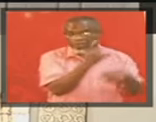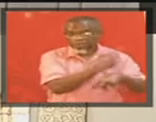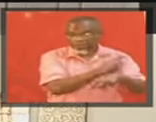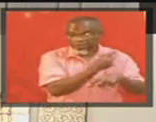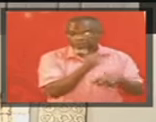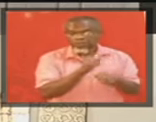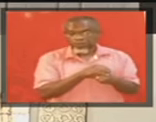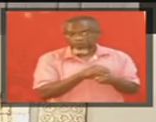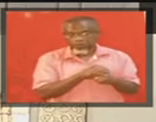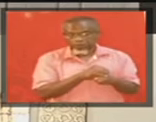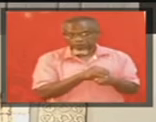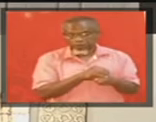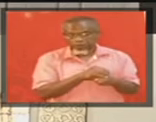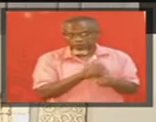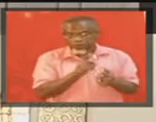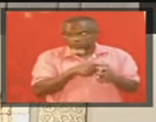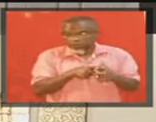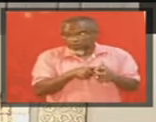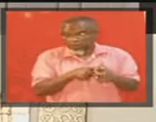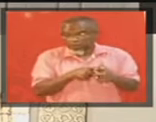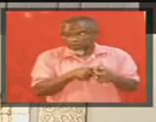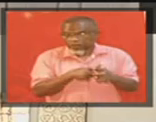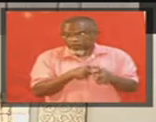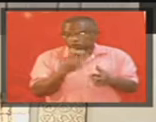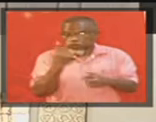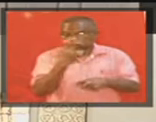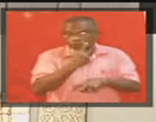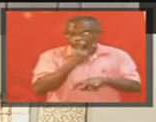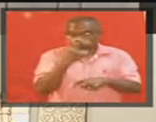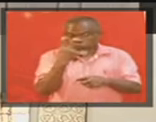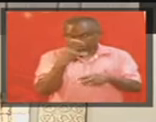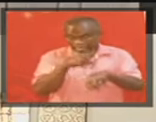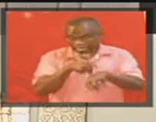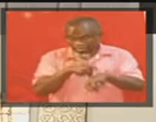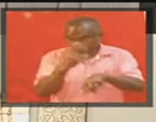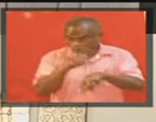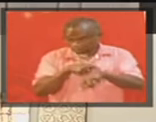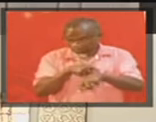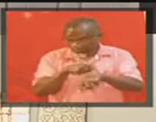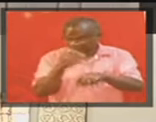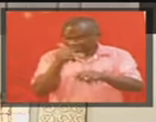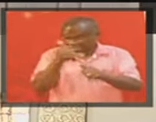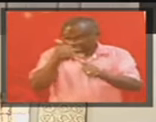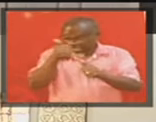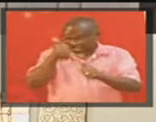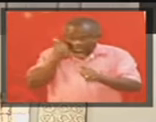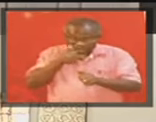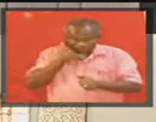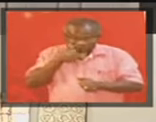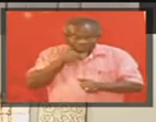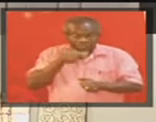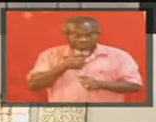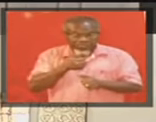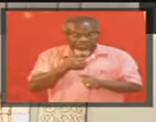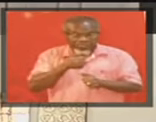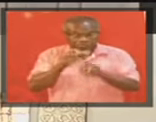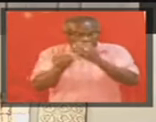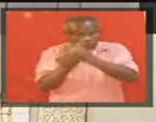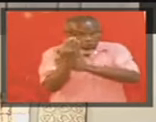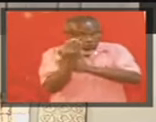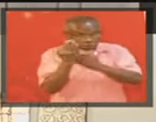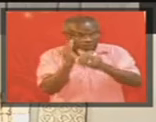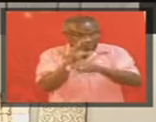contacted twice daily by the team. They do that in the morning, and then they do that again in the evening time. And